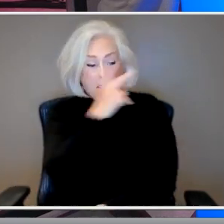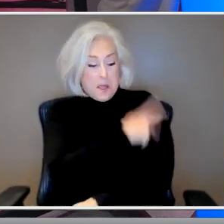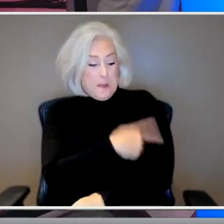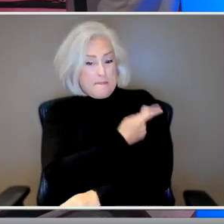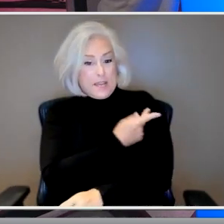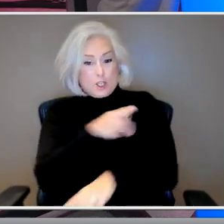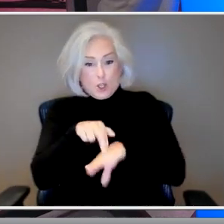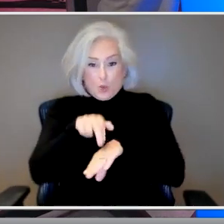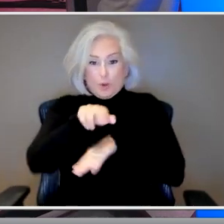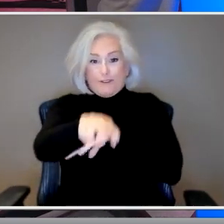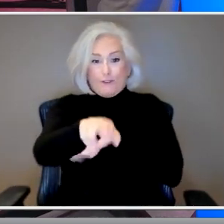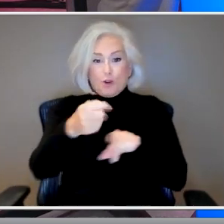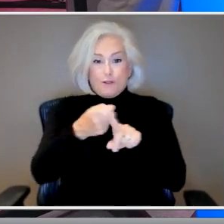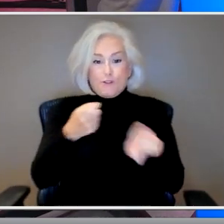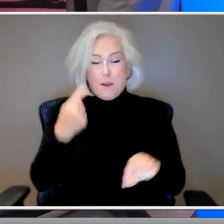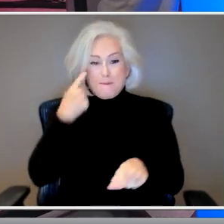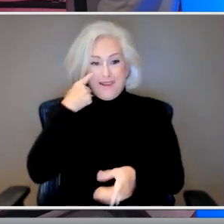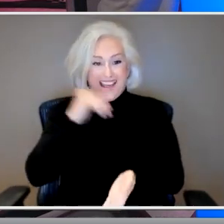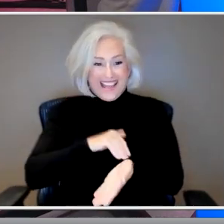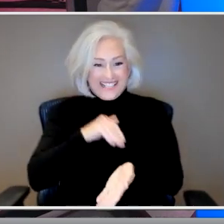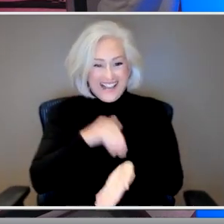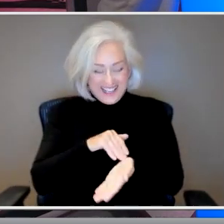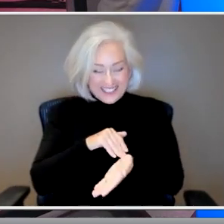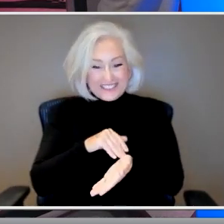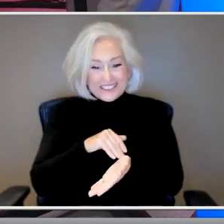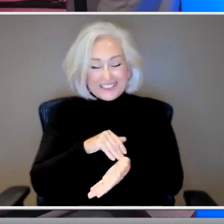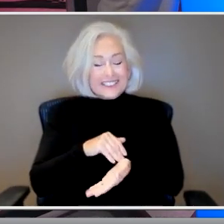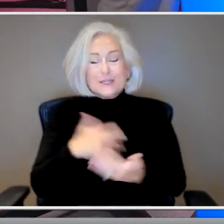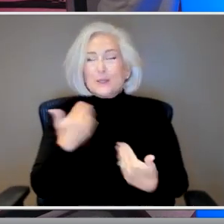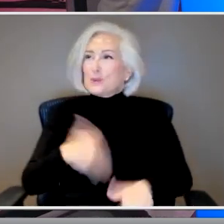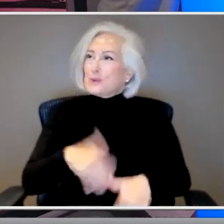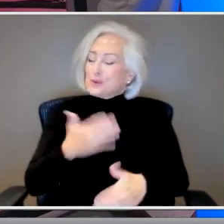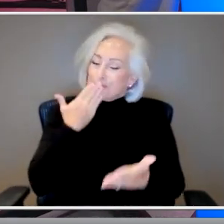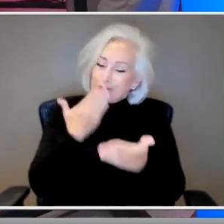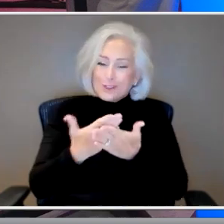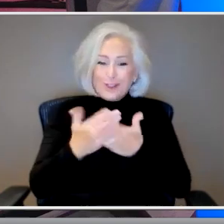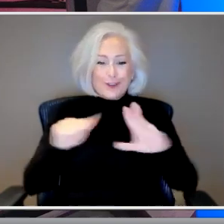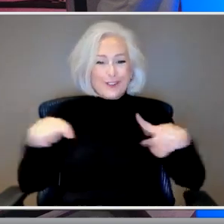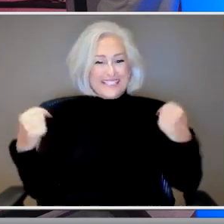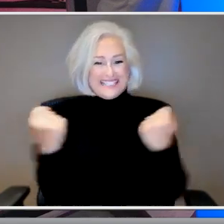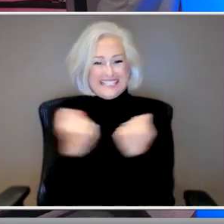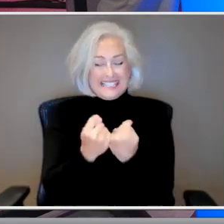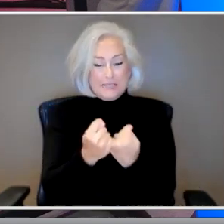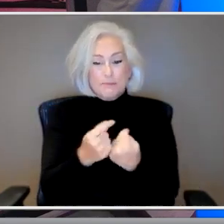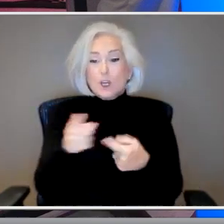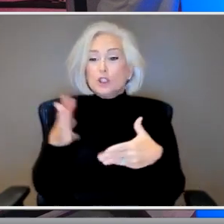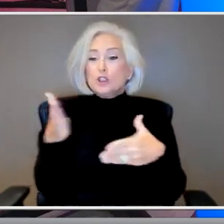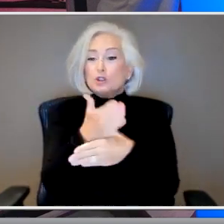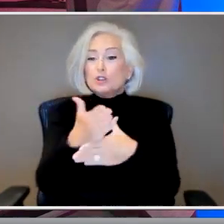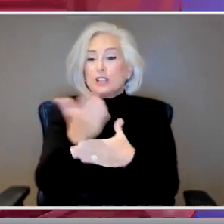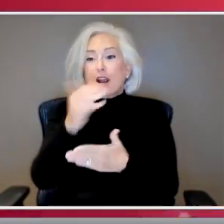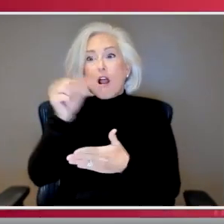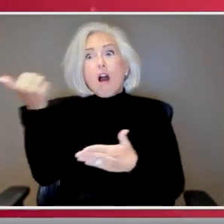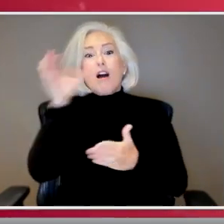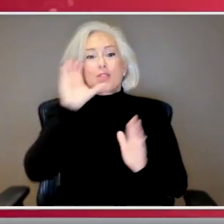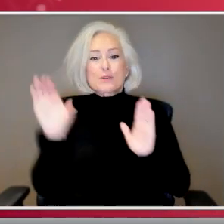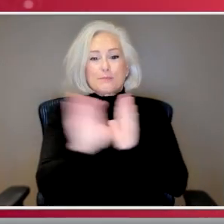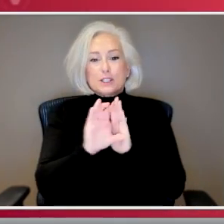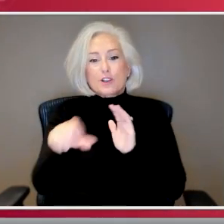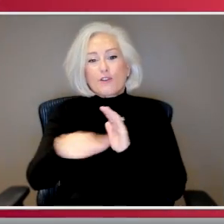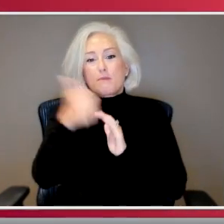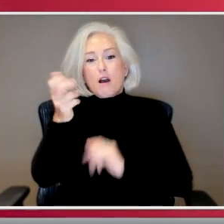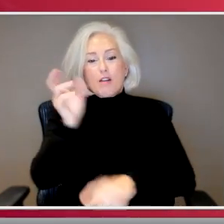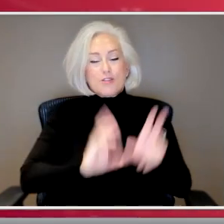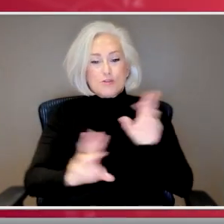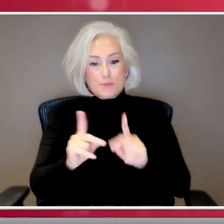from ophthalmologists like Dr. Ajlan. What a team. You also shared some other images with us from other cases. This is an image of what you